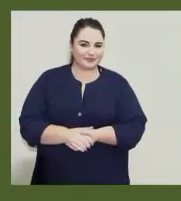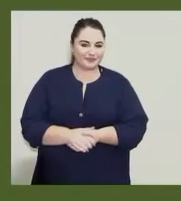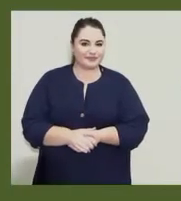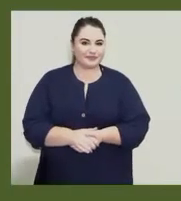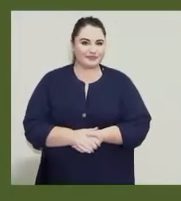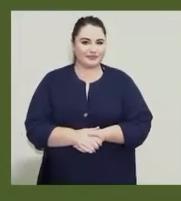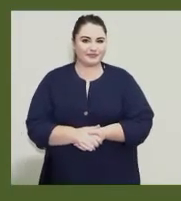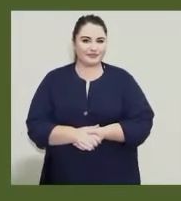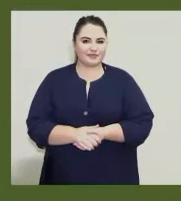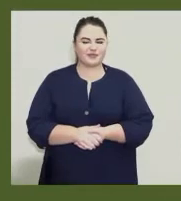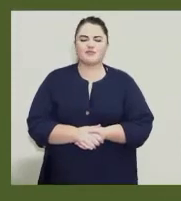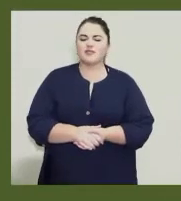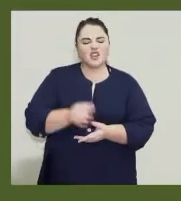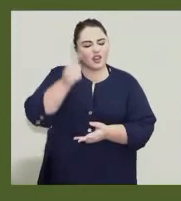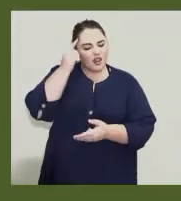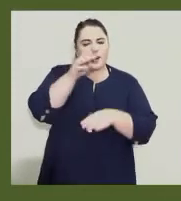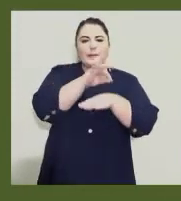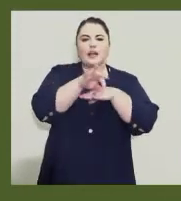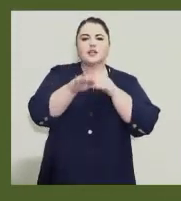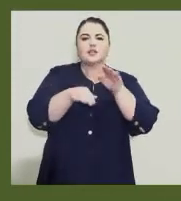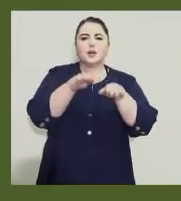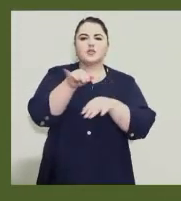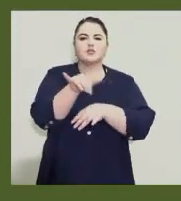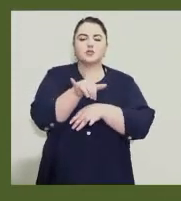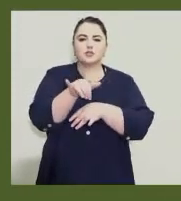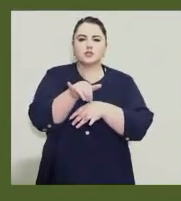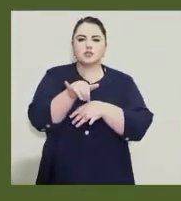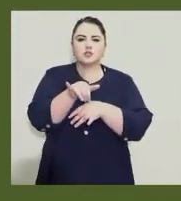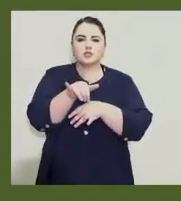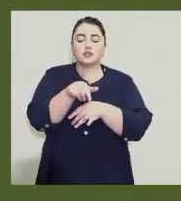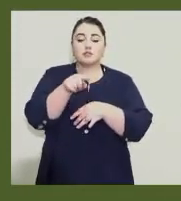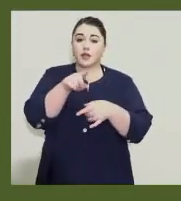Which of the following are considered to be planning steps? Now, this